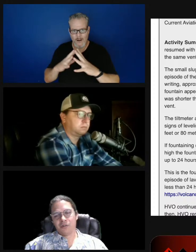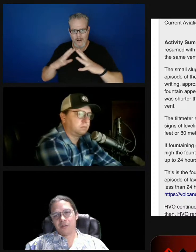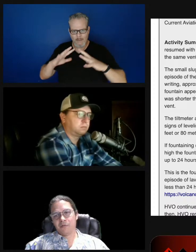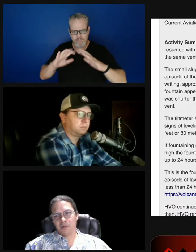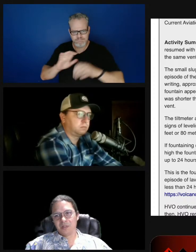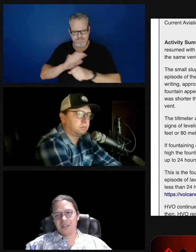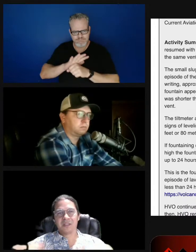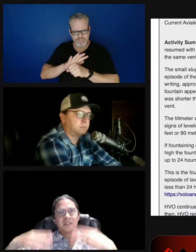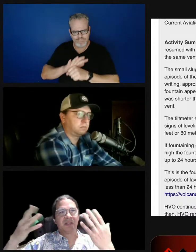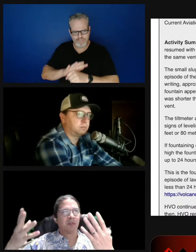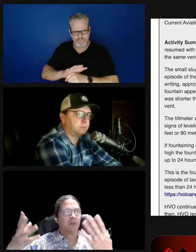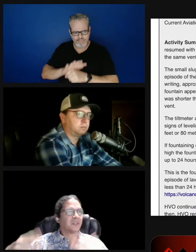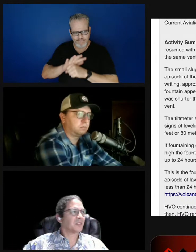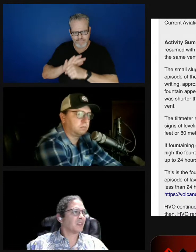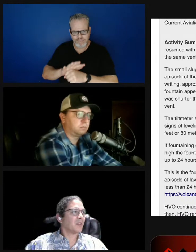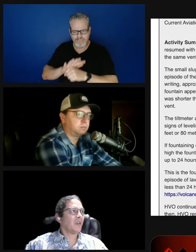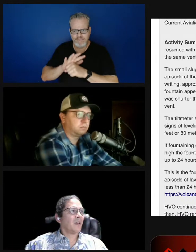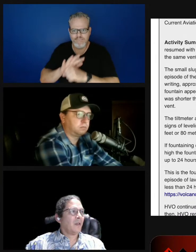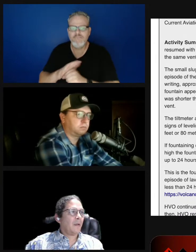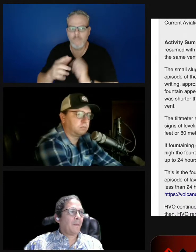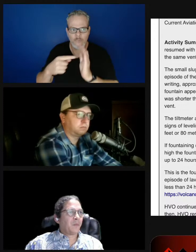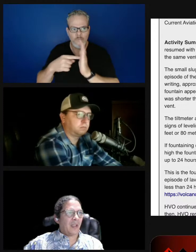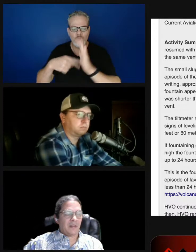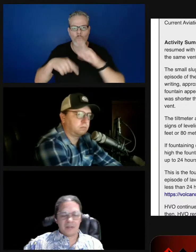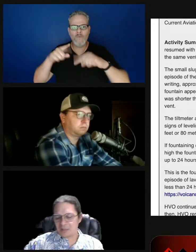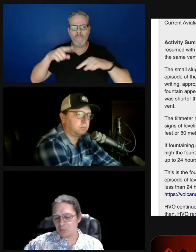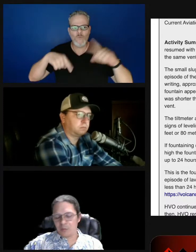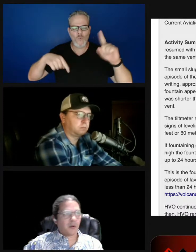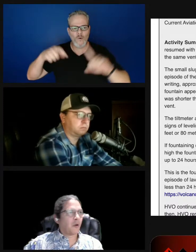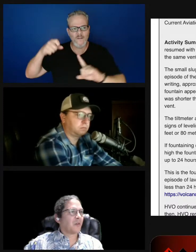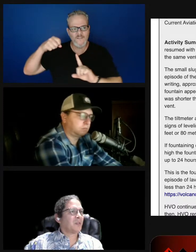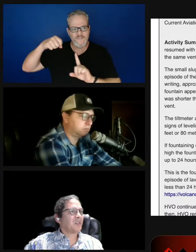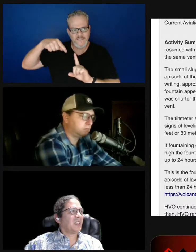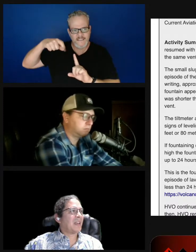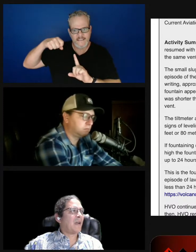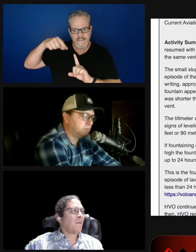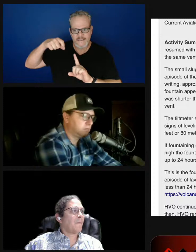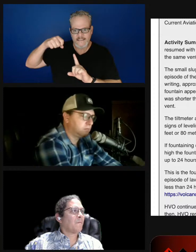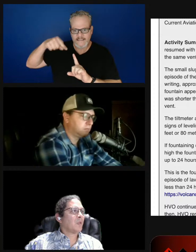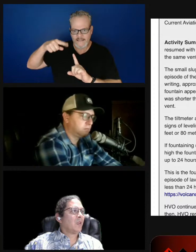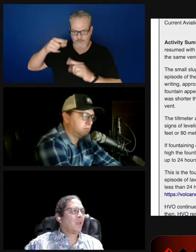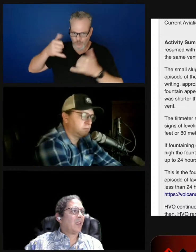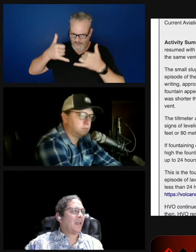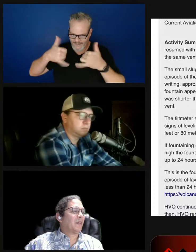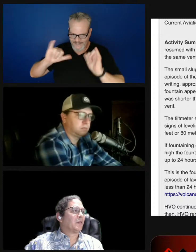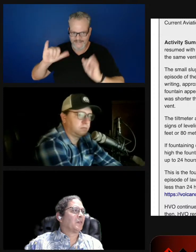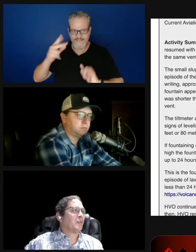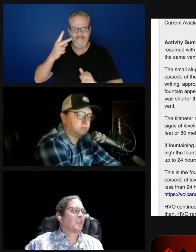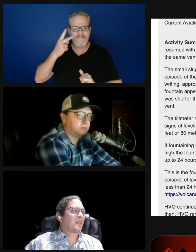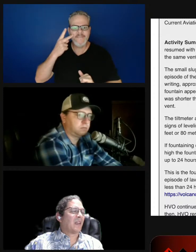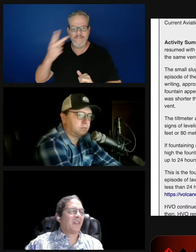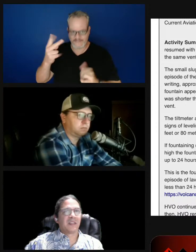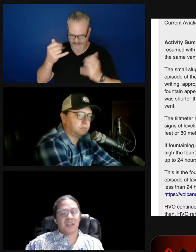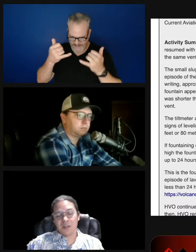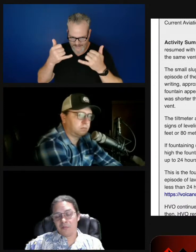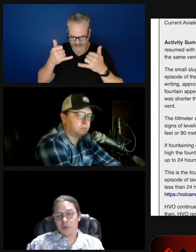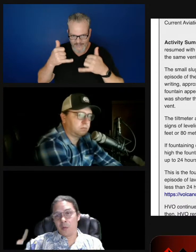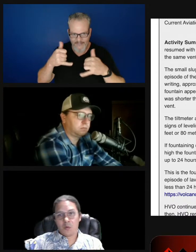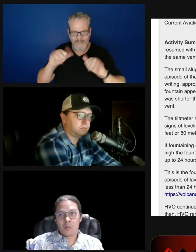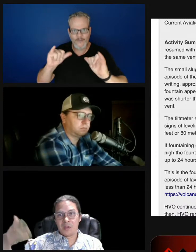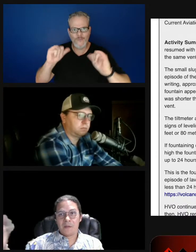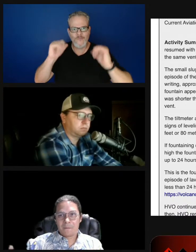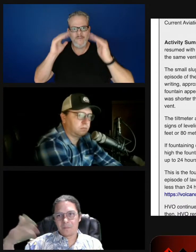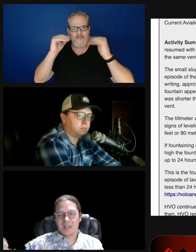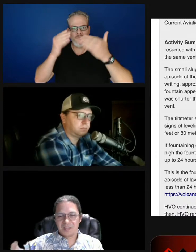show pressure release signals. And that's what we're currently still seeing now. And you expect that things continue